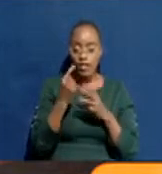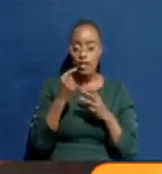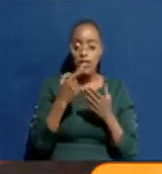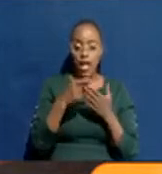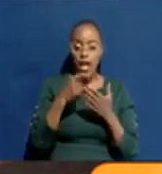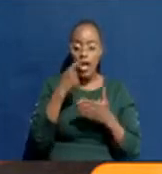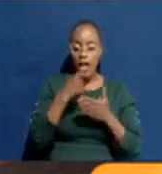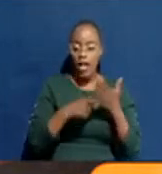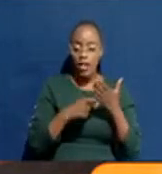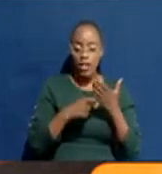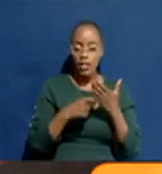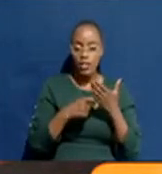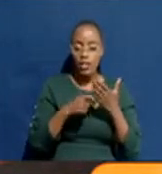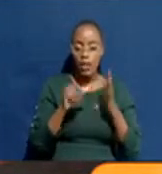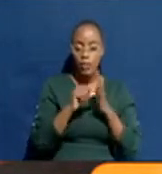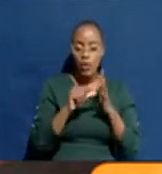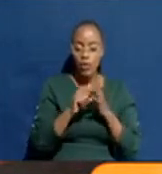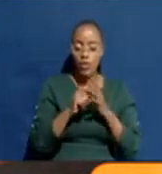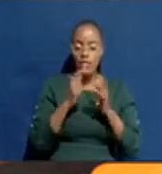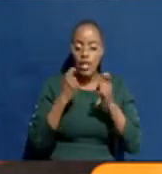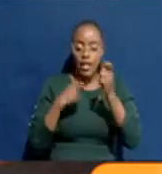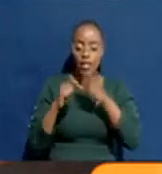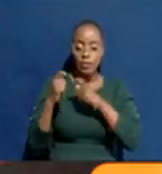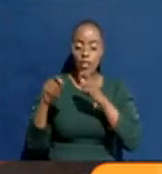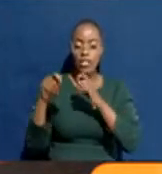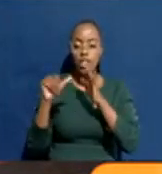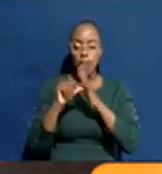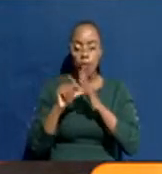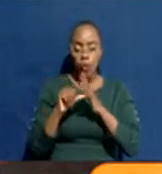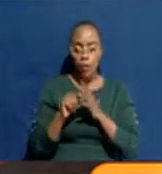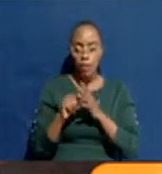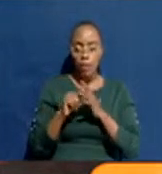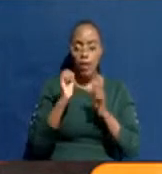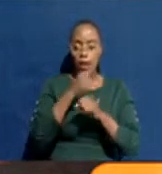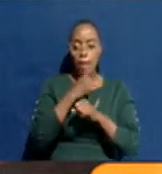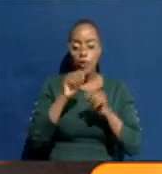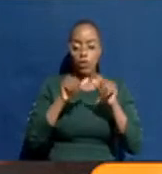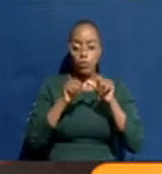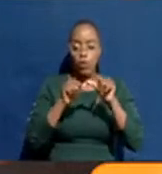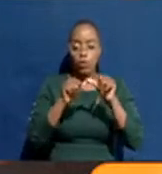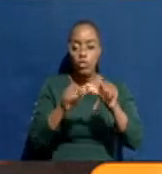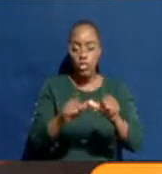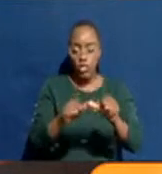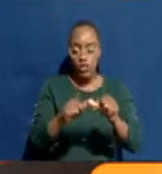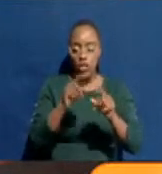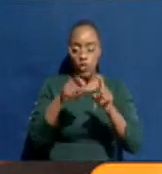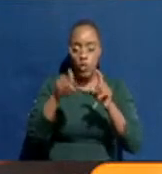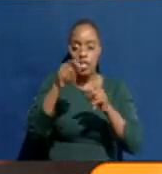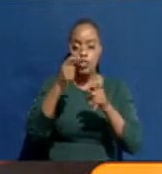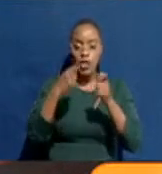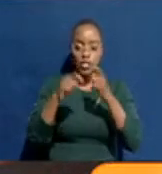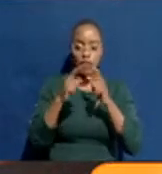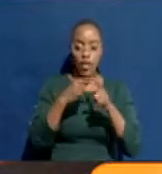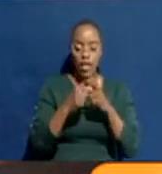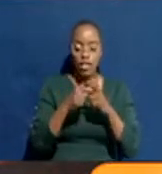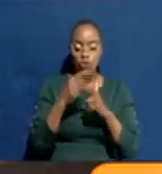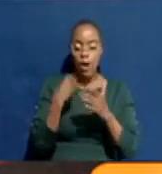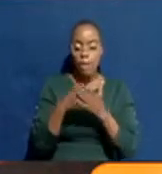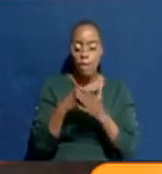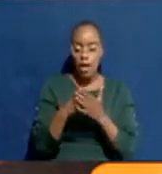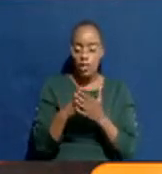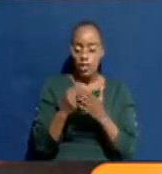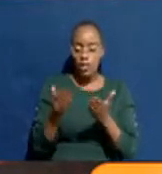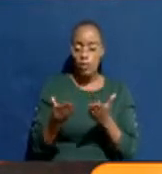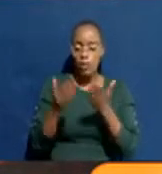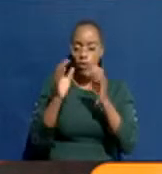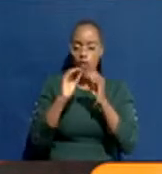problem. This is an expenditure problem. You cannot continue raising your expenditure and your income is not improving.